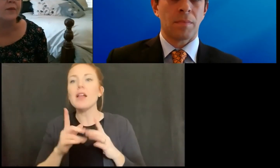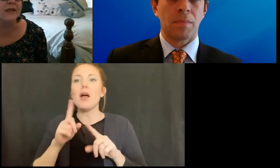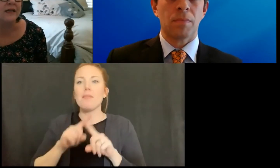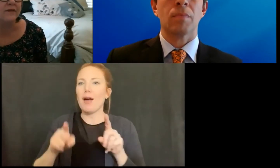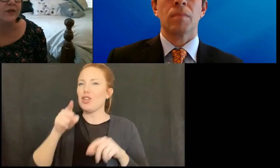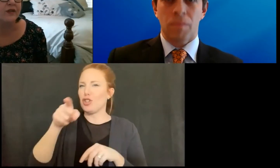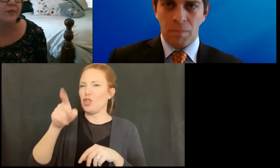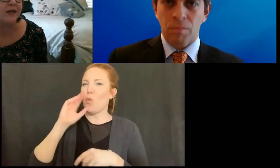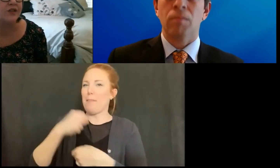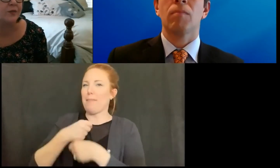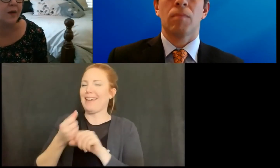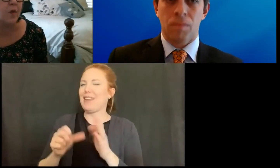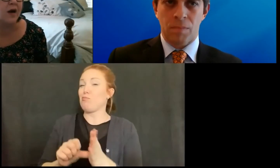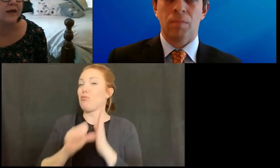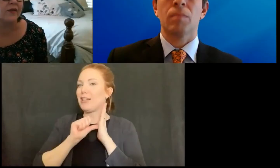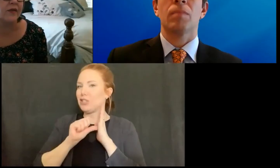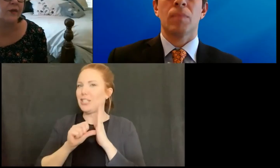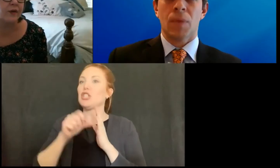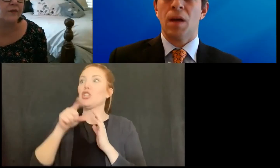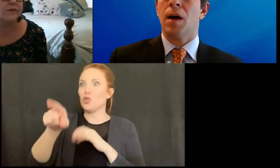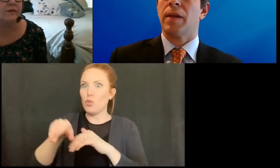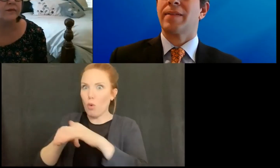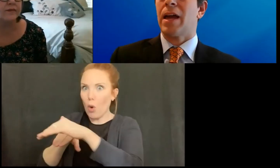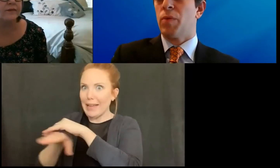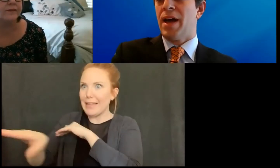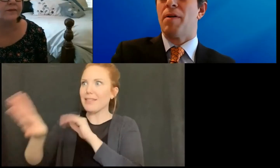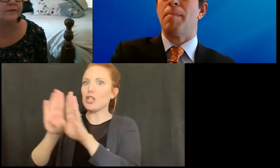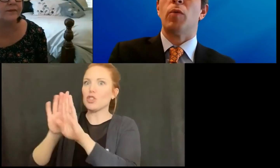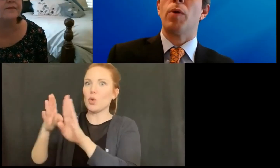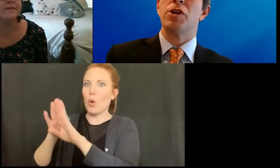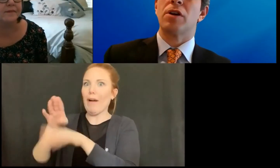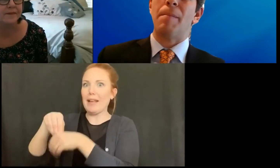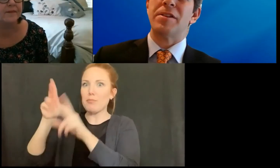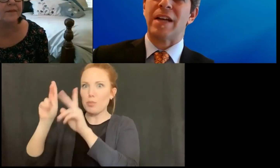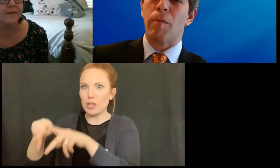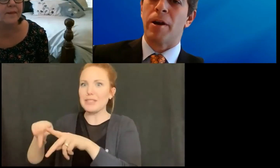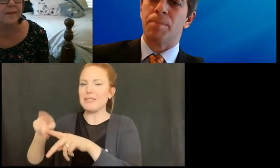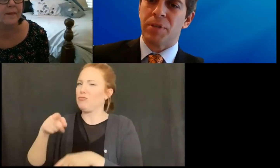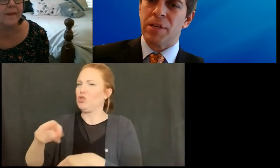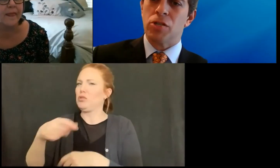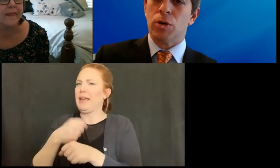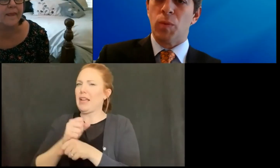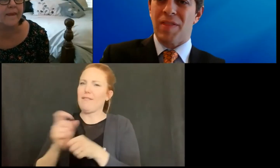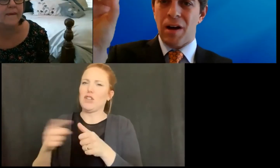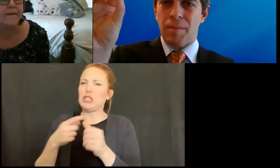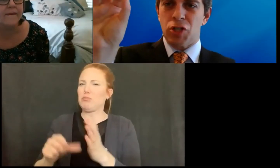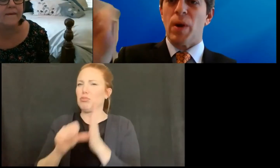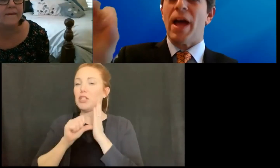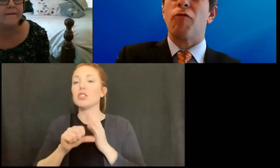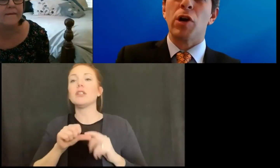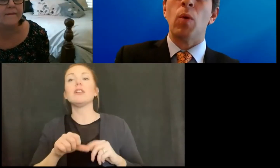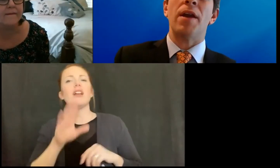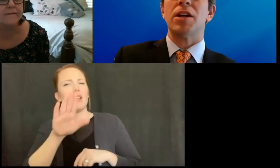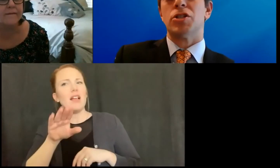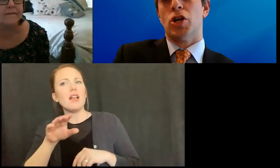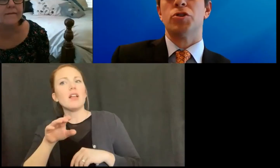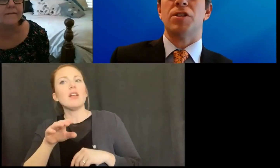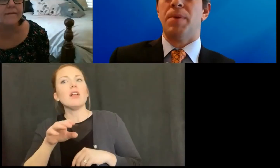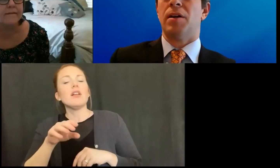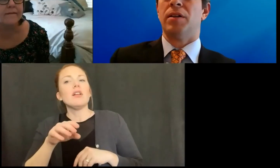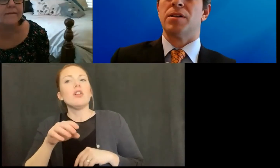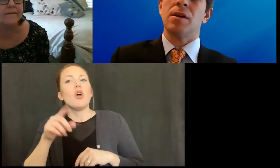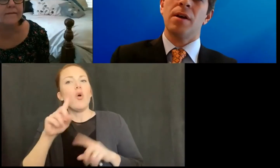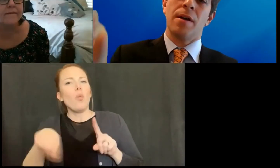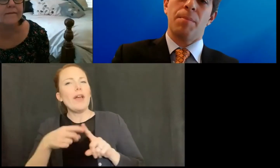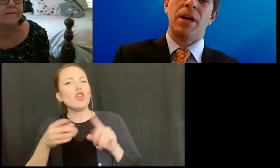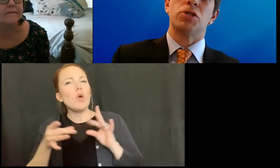make an amazing first impression by walking in the door. I like that. And by the way, when you're commenting, everybody, please do it with to everyone, not just hosts